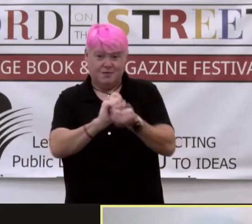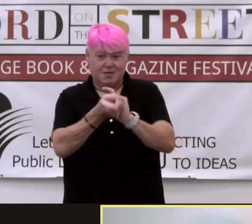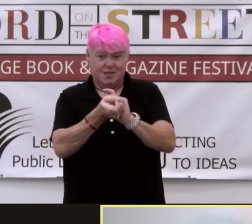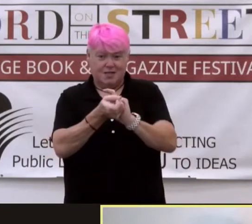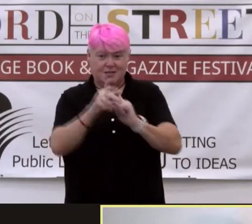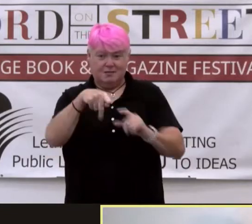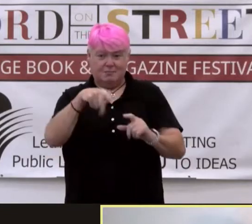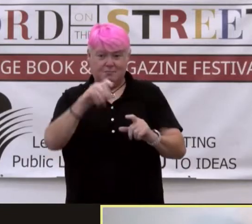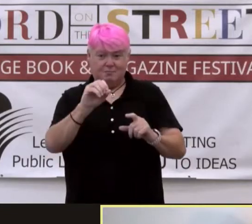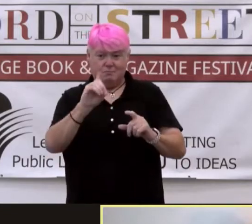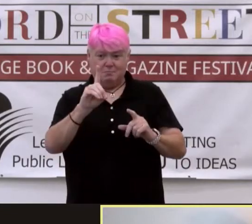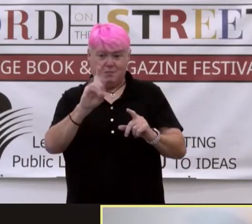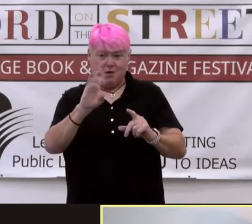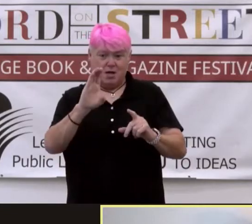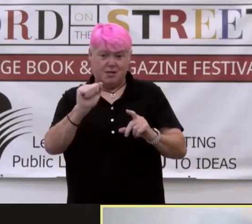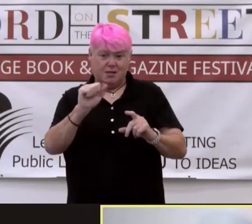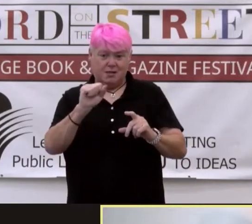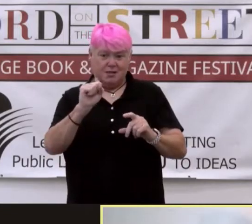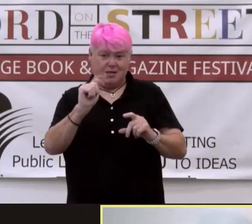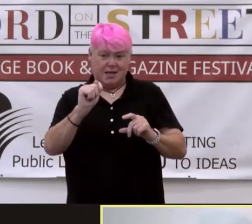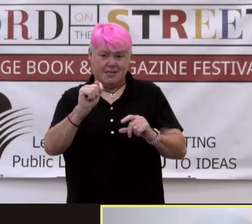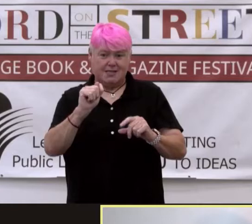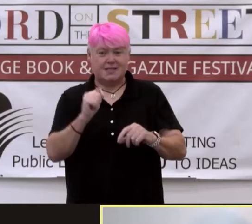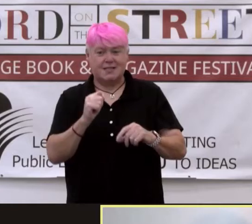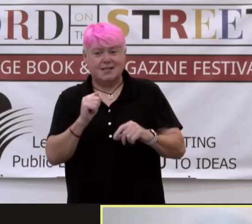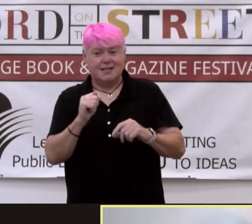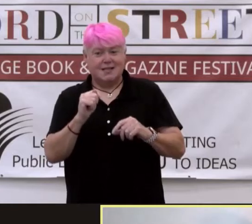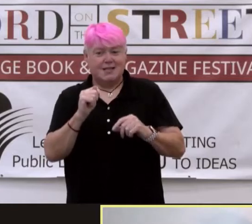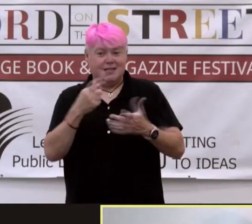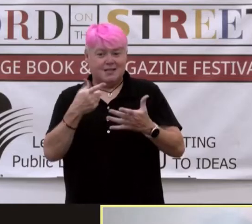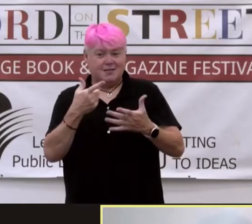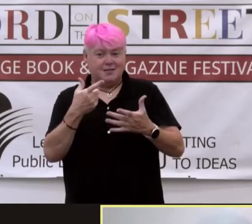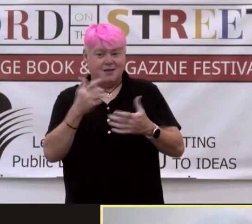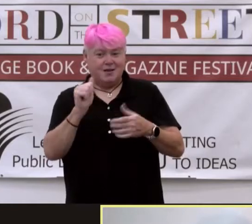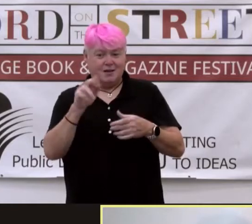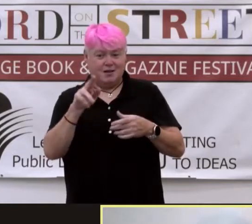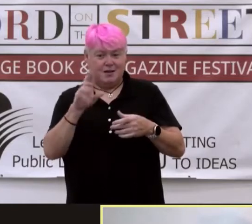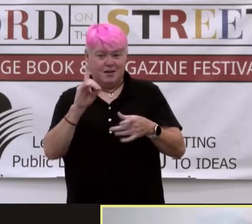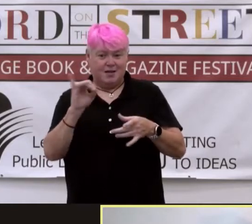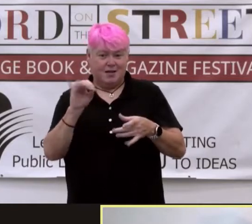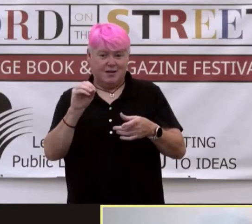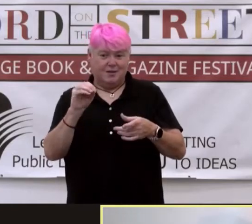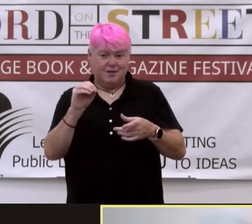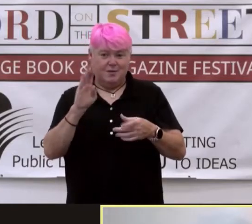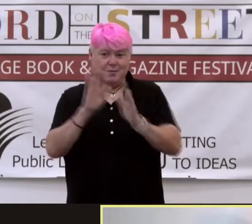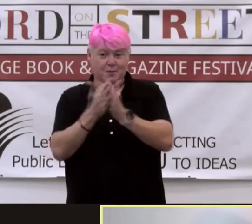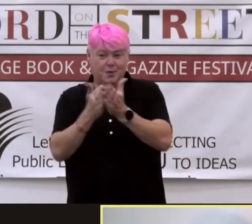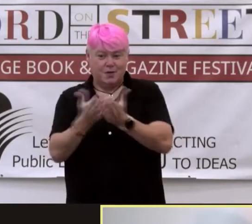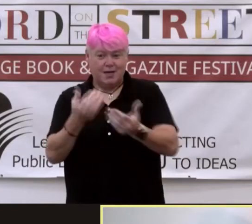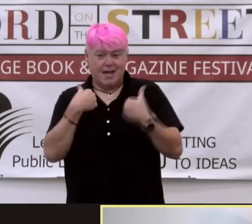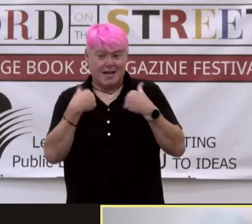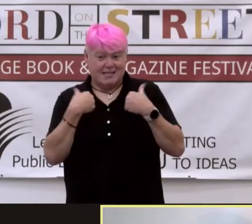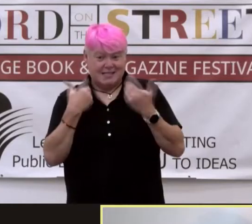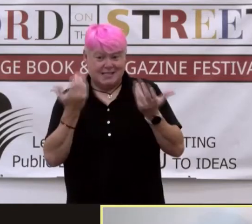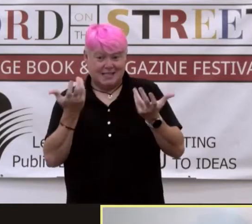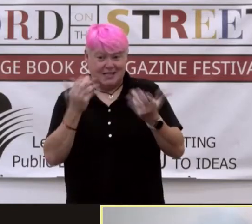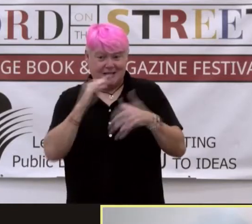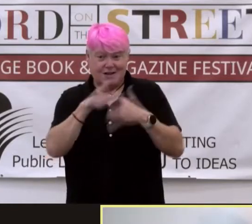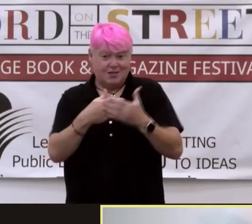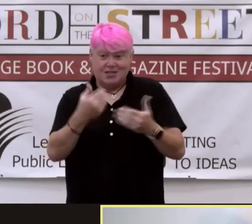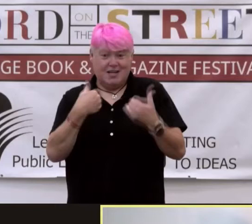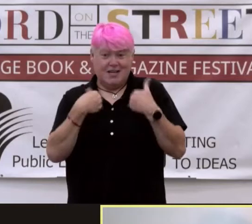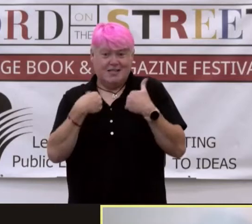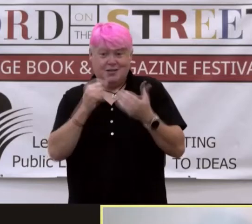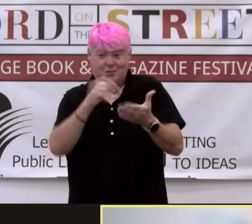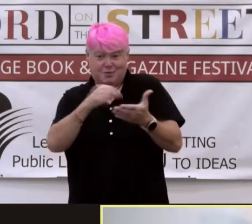podcast series. And then it'll also be the audiobook. So the audiobook portion also has the podcast incorporated into it. Like, all I had to do was write the scripts. I